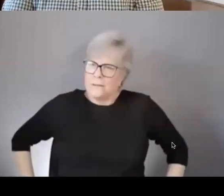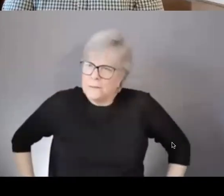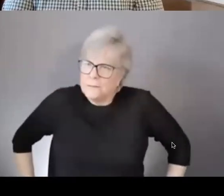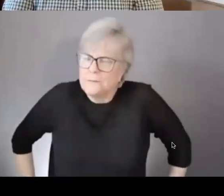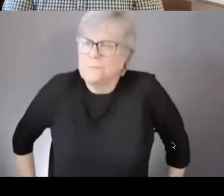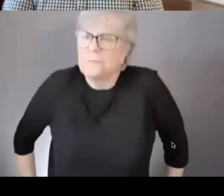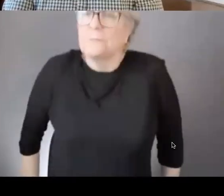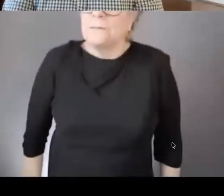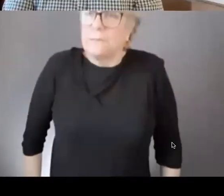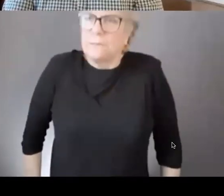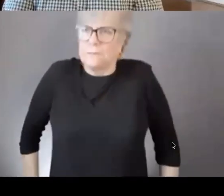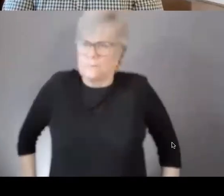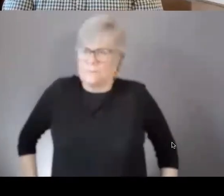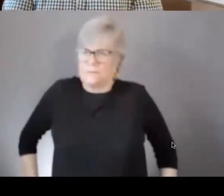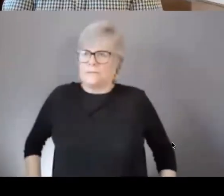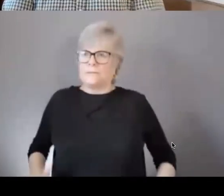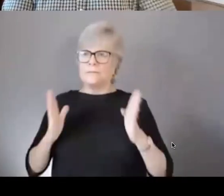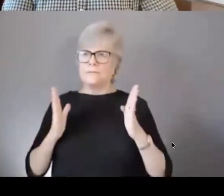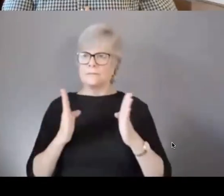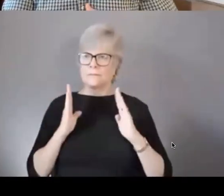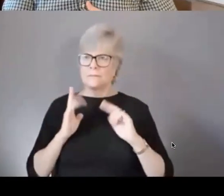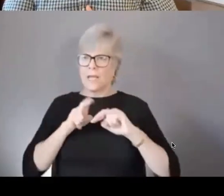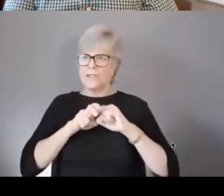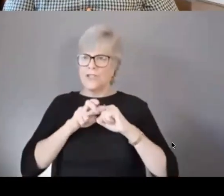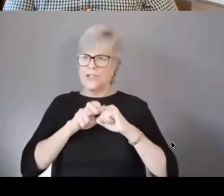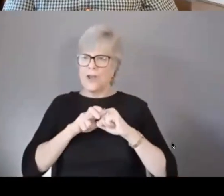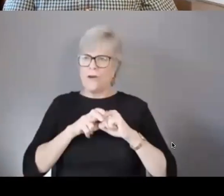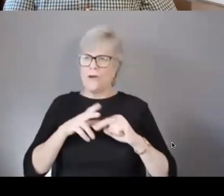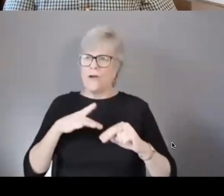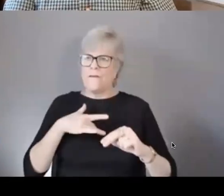Bring your attention into your stomach area. If your stomach is